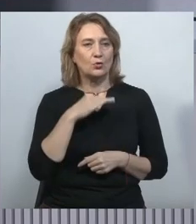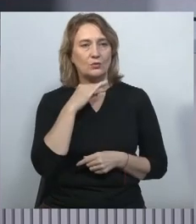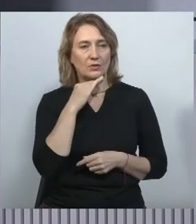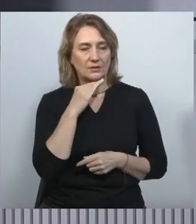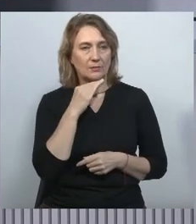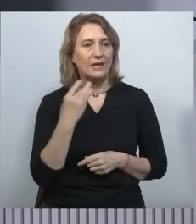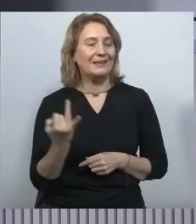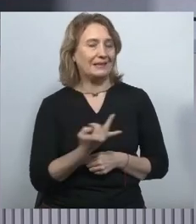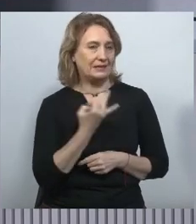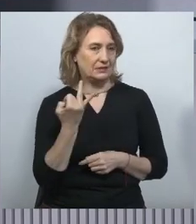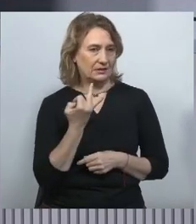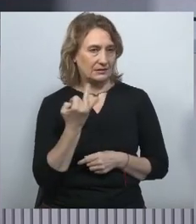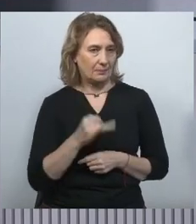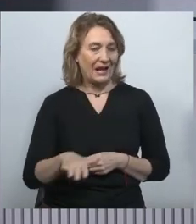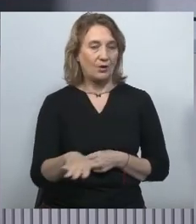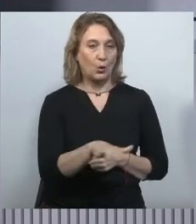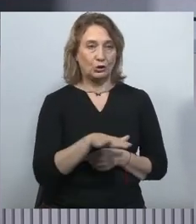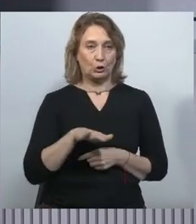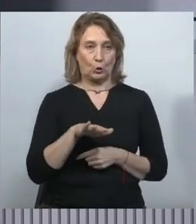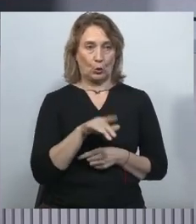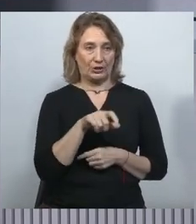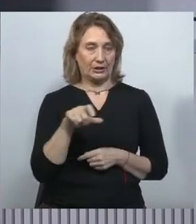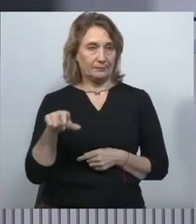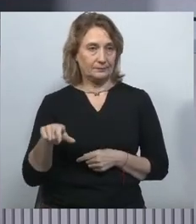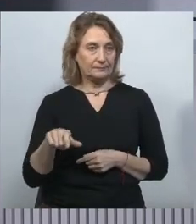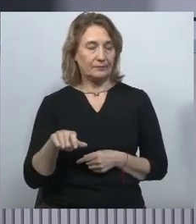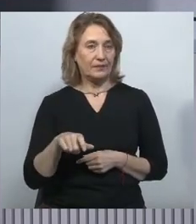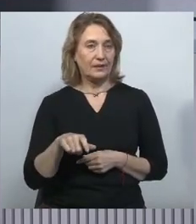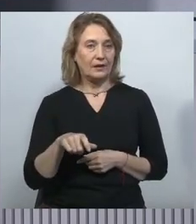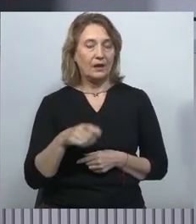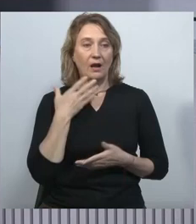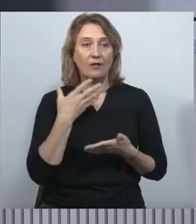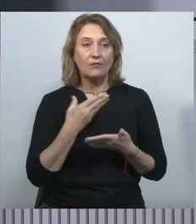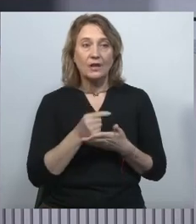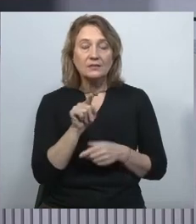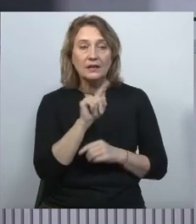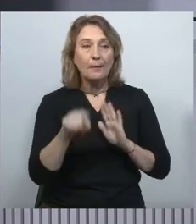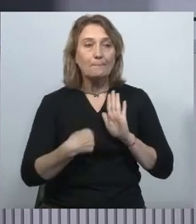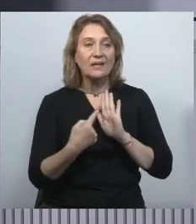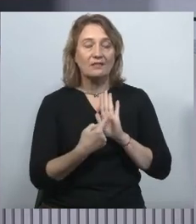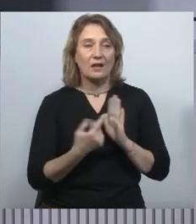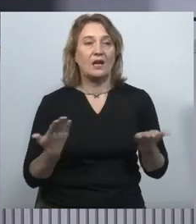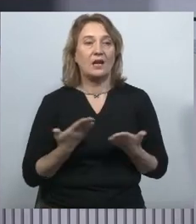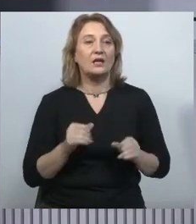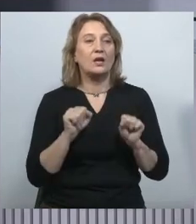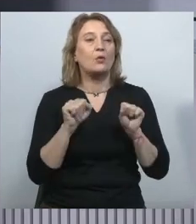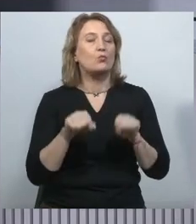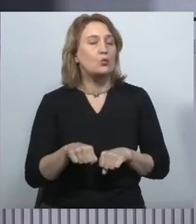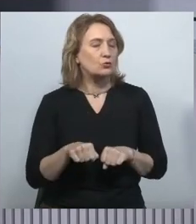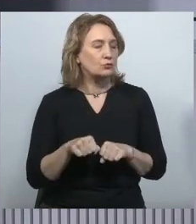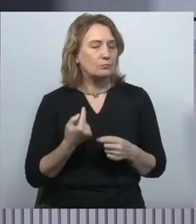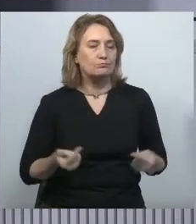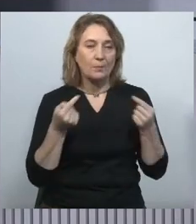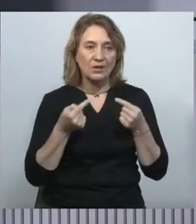enough, and if they are of in interests of our audience. And then there's a question,